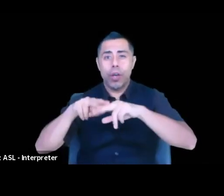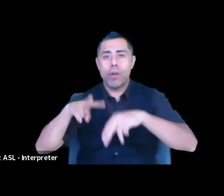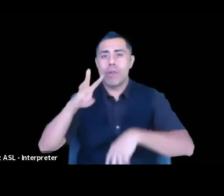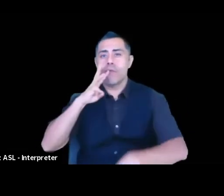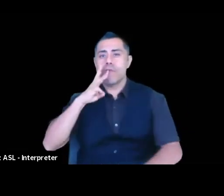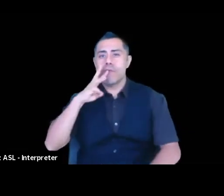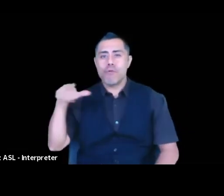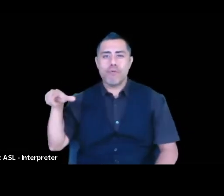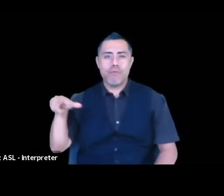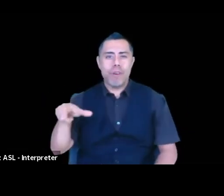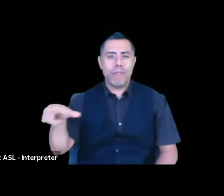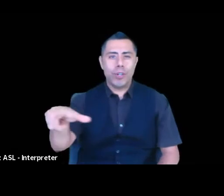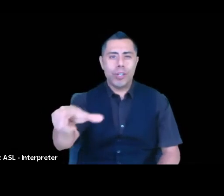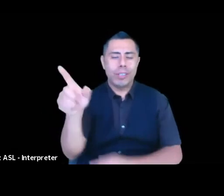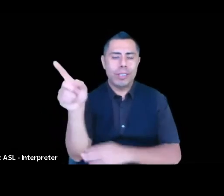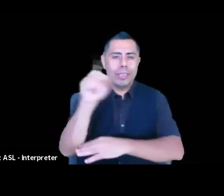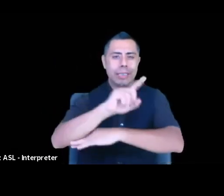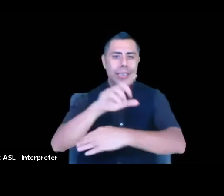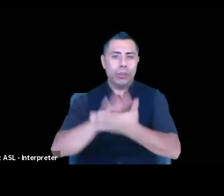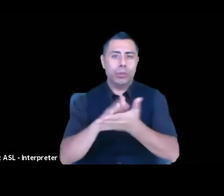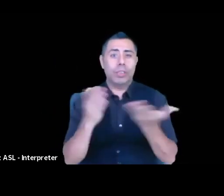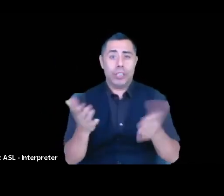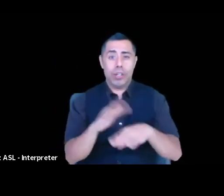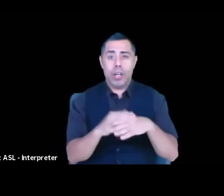which is the school here on the reservation.